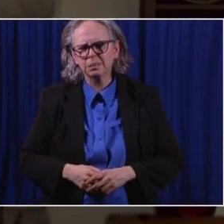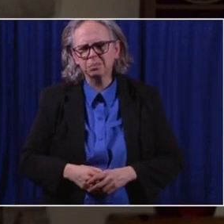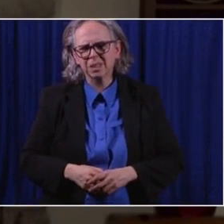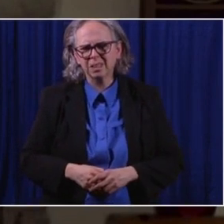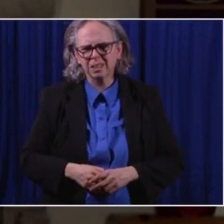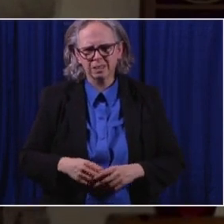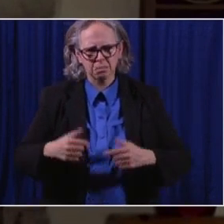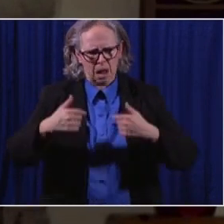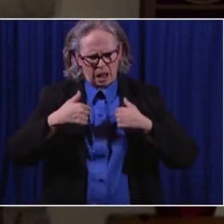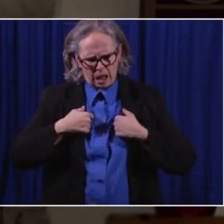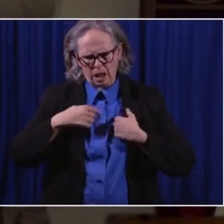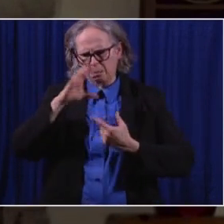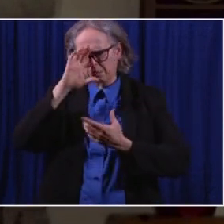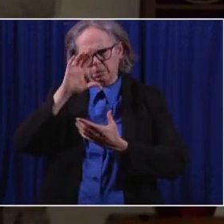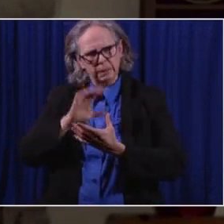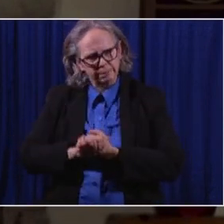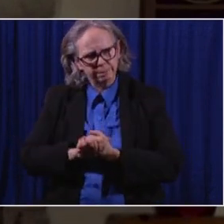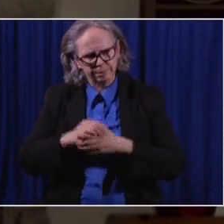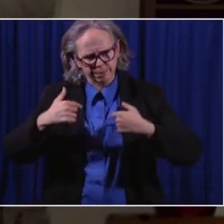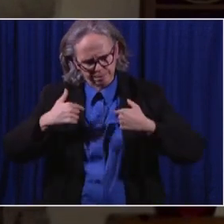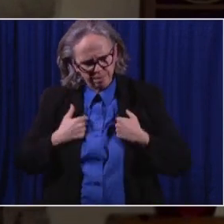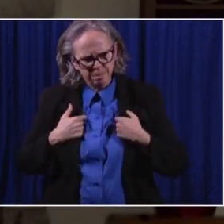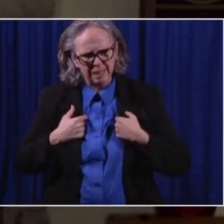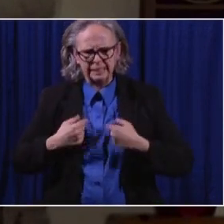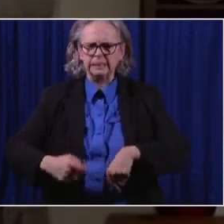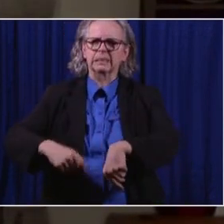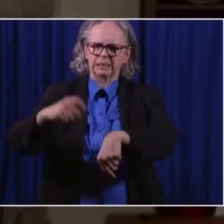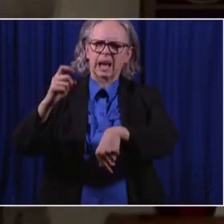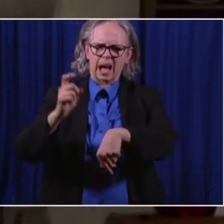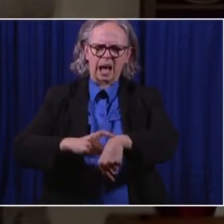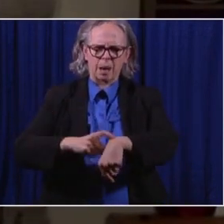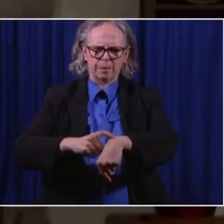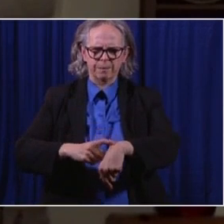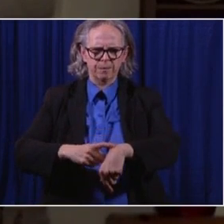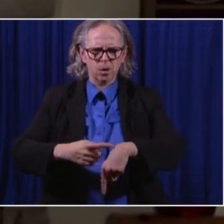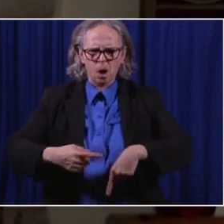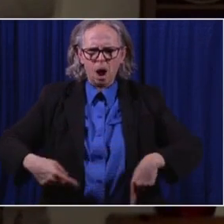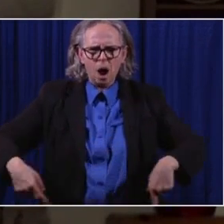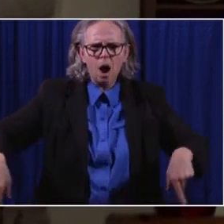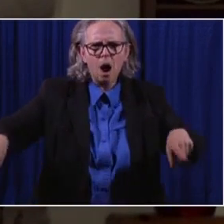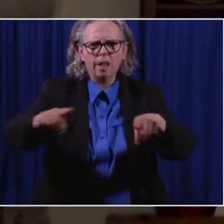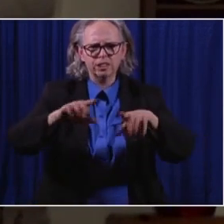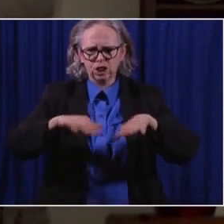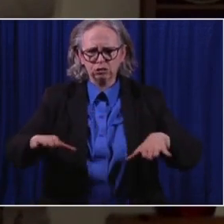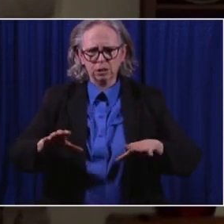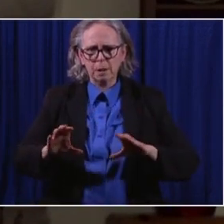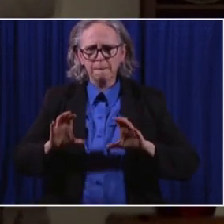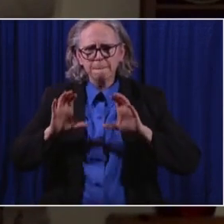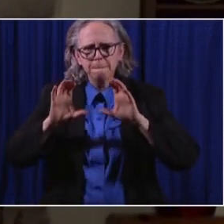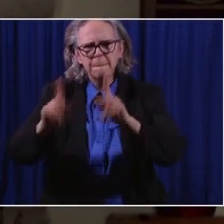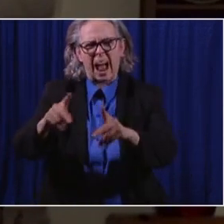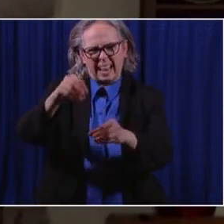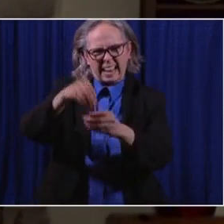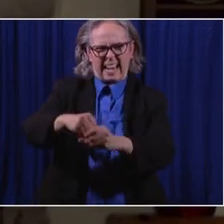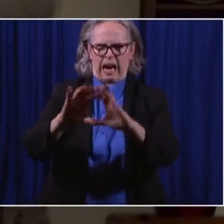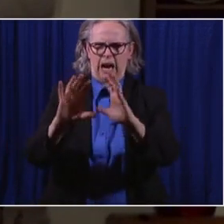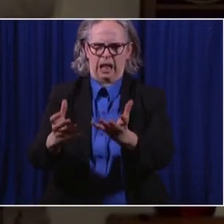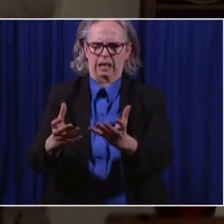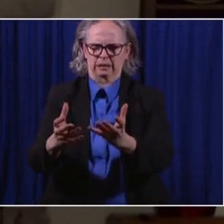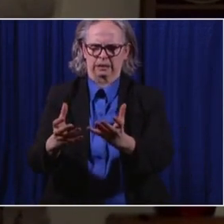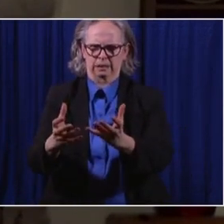it's time to get all our children who want to be in class back in class. That is our